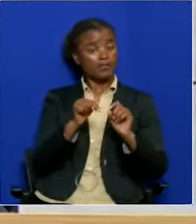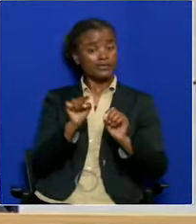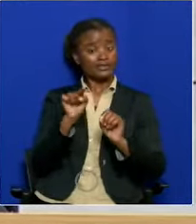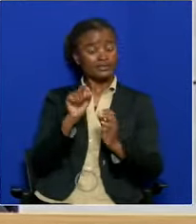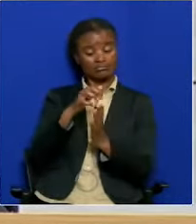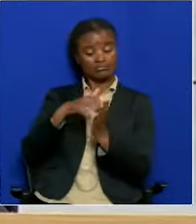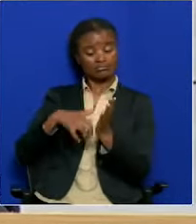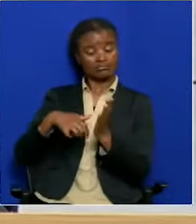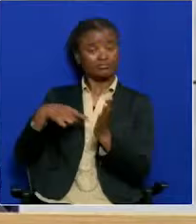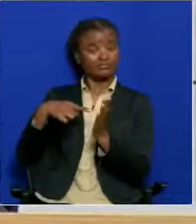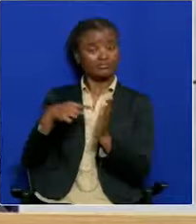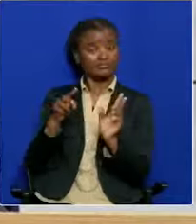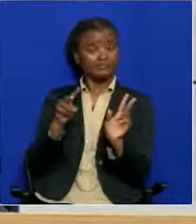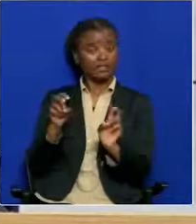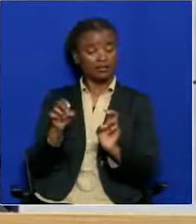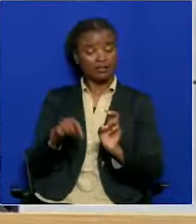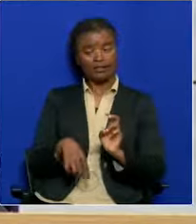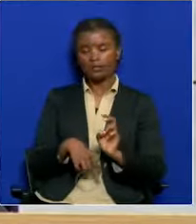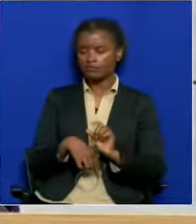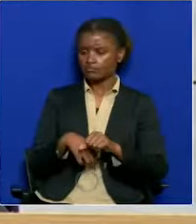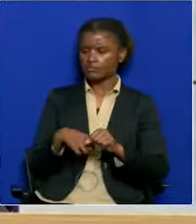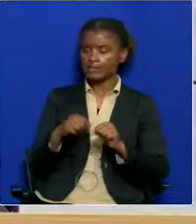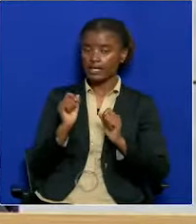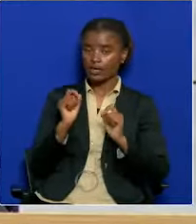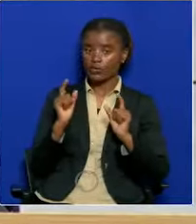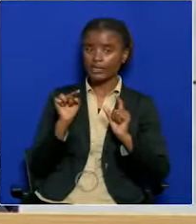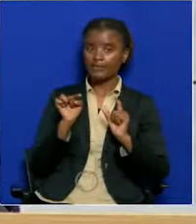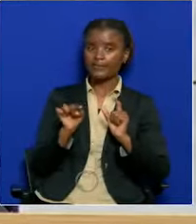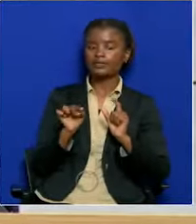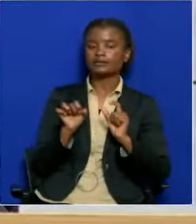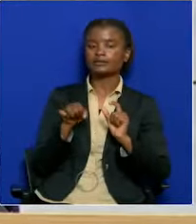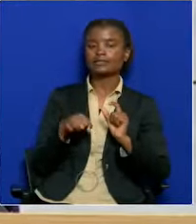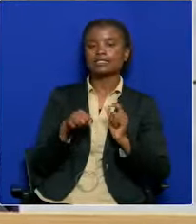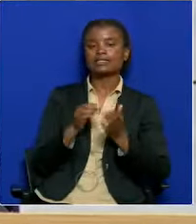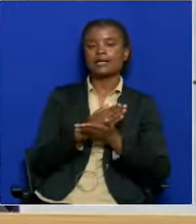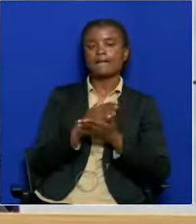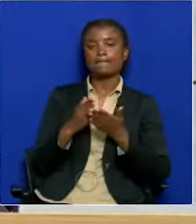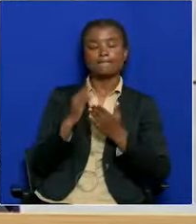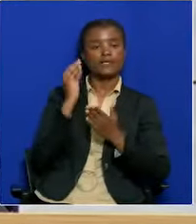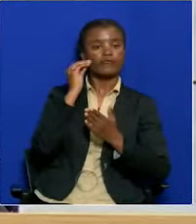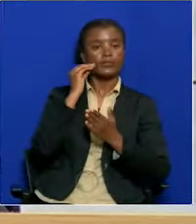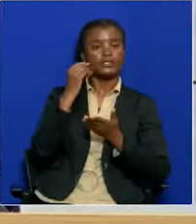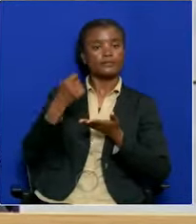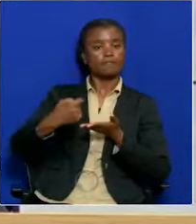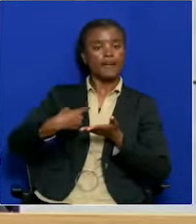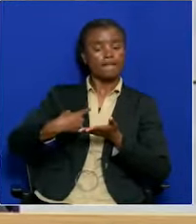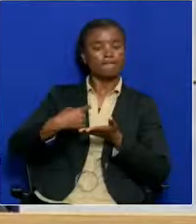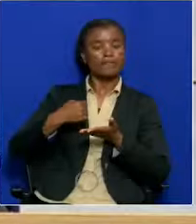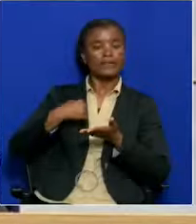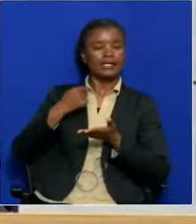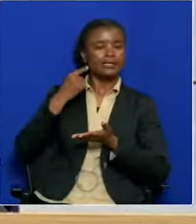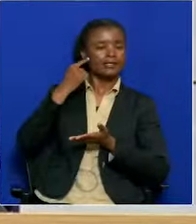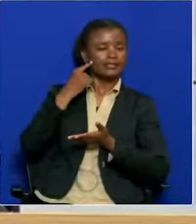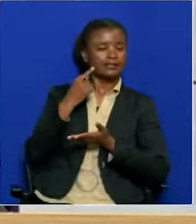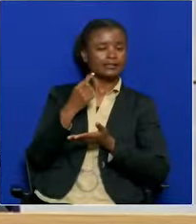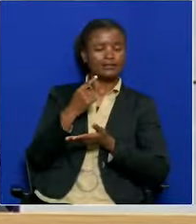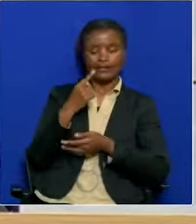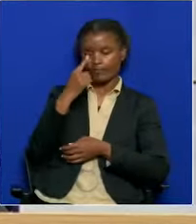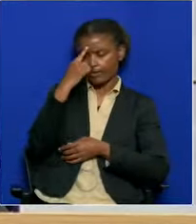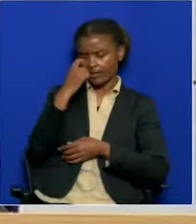is, some of the information which you will share to me, I believe you got them from most senior officers because he's close